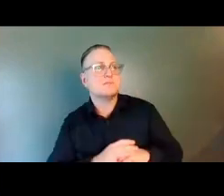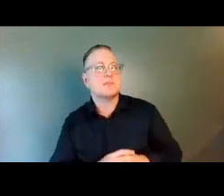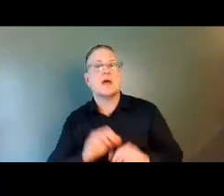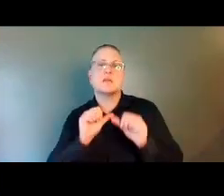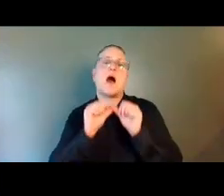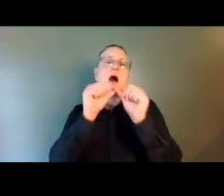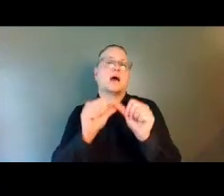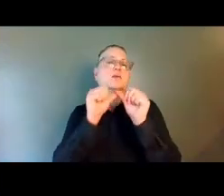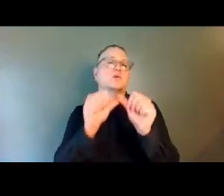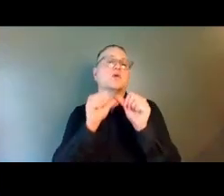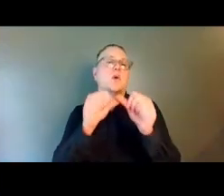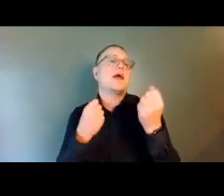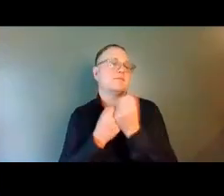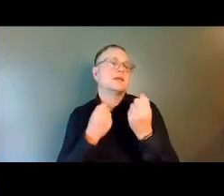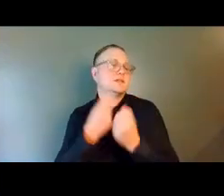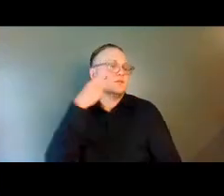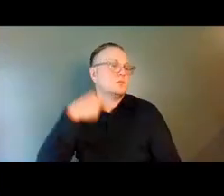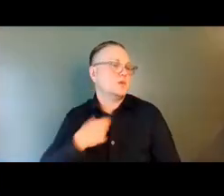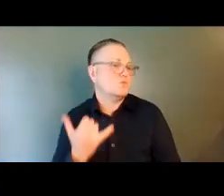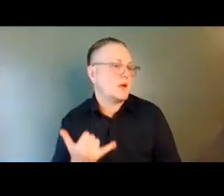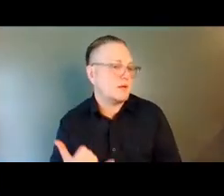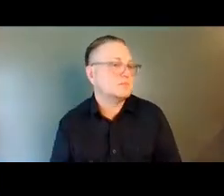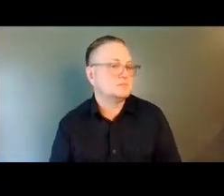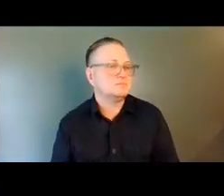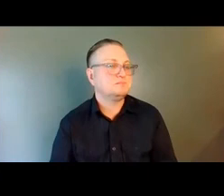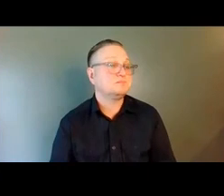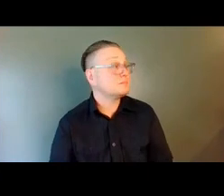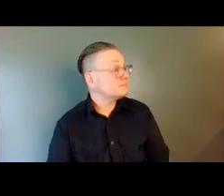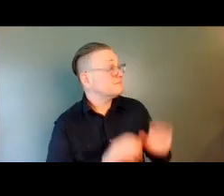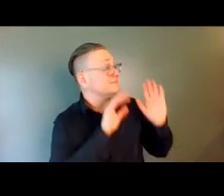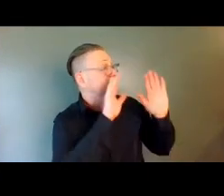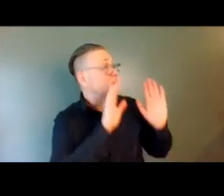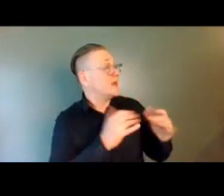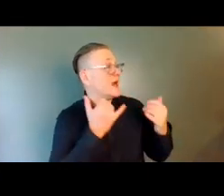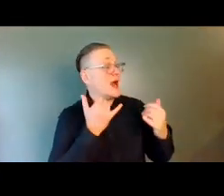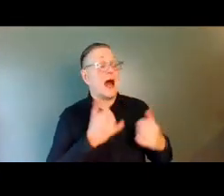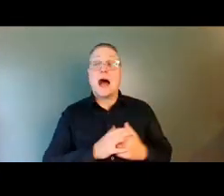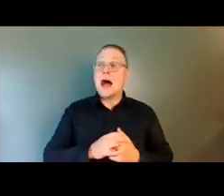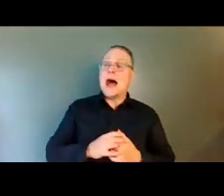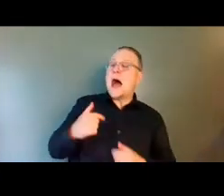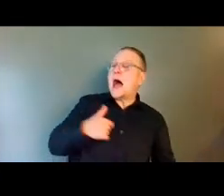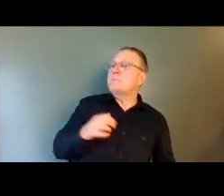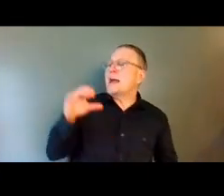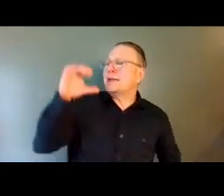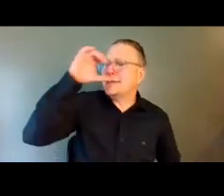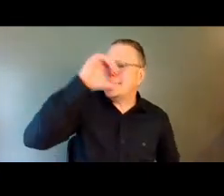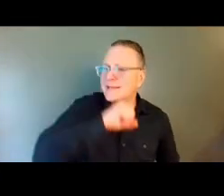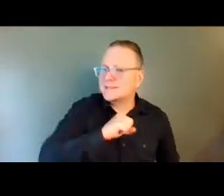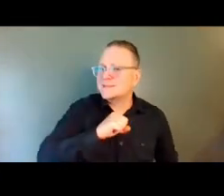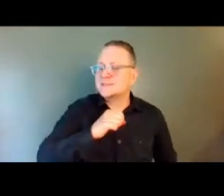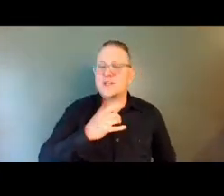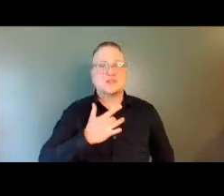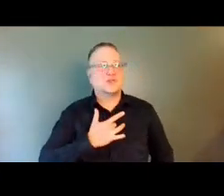ongoing advocacy right now for me. All right, awesome. I'm going to go out on a limb, but I think we might have a trend in your